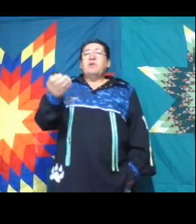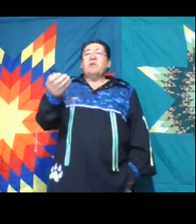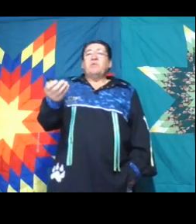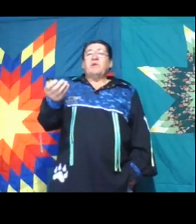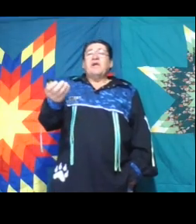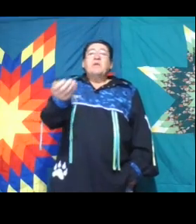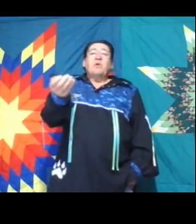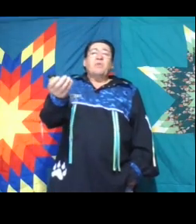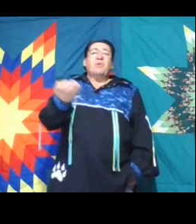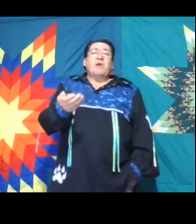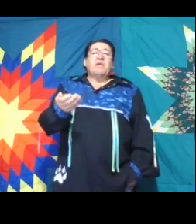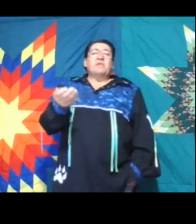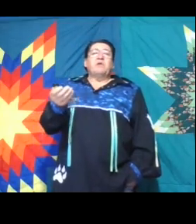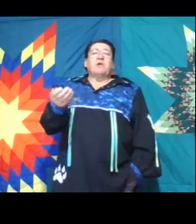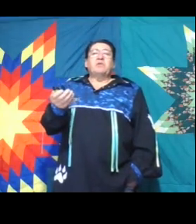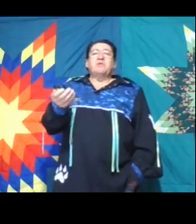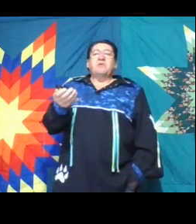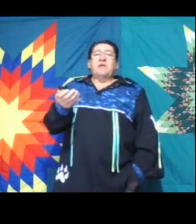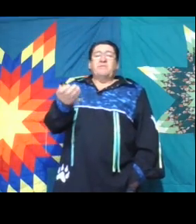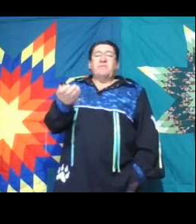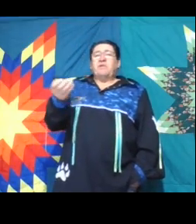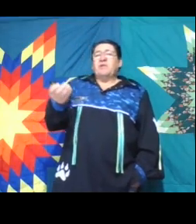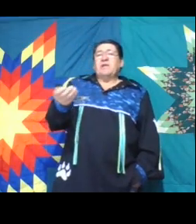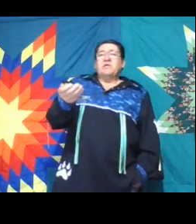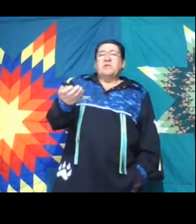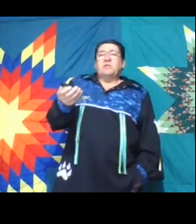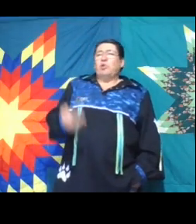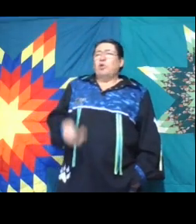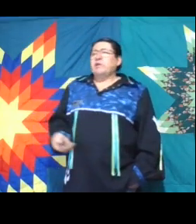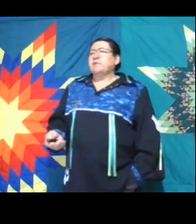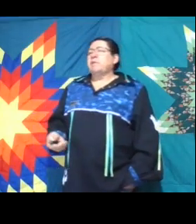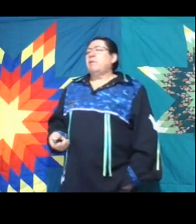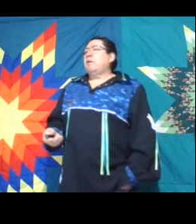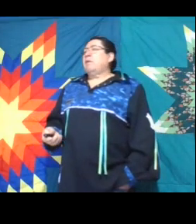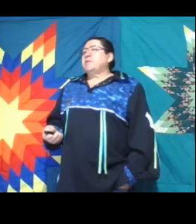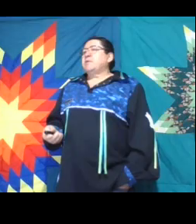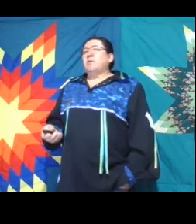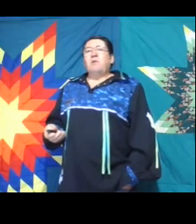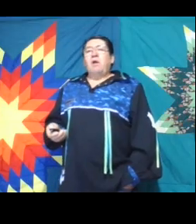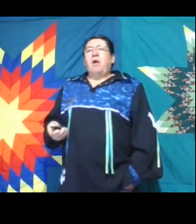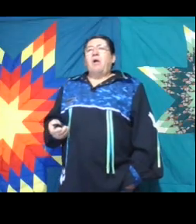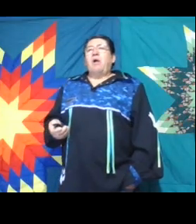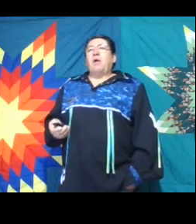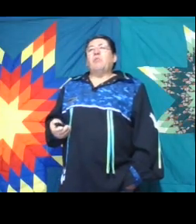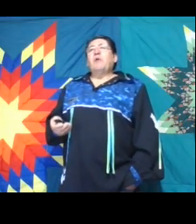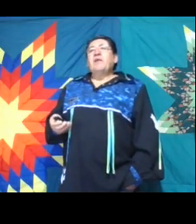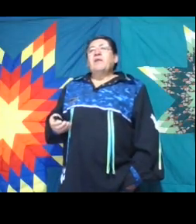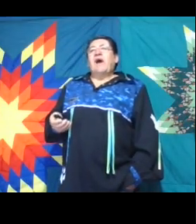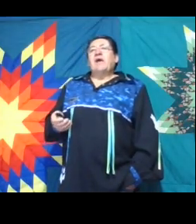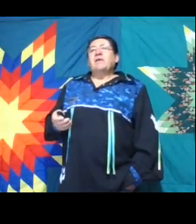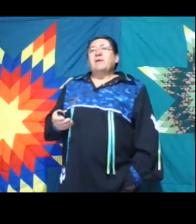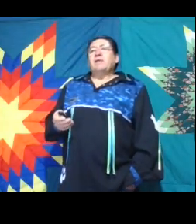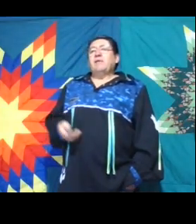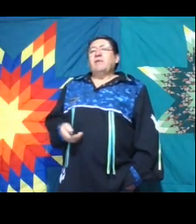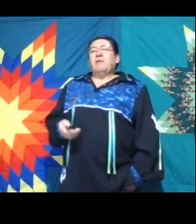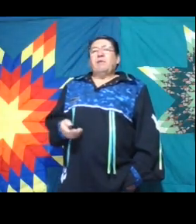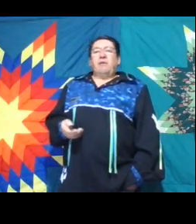want to think about implementing some cultural days for your Indigenous employees. So with